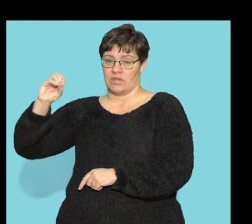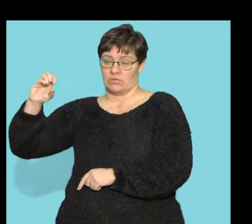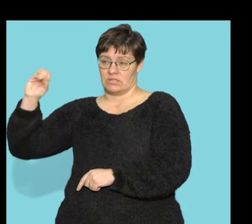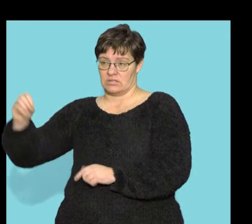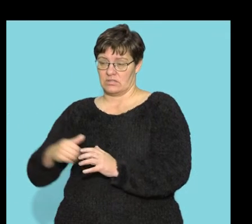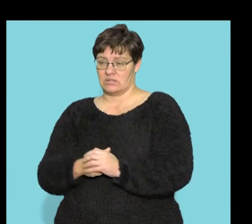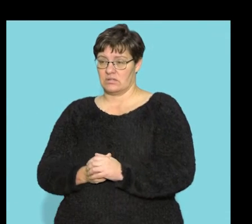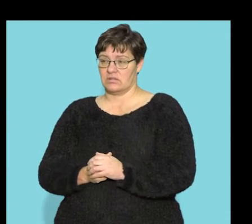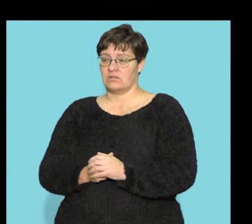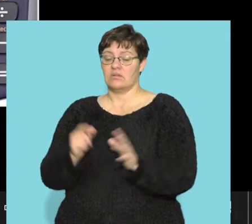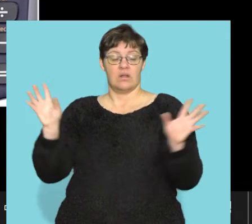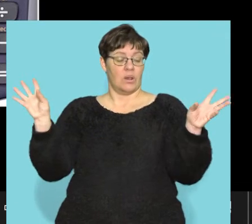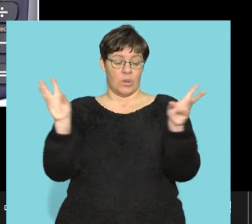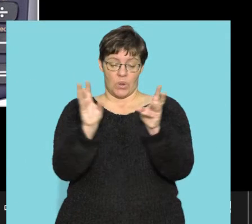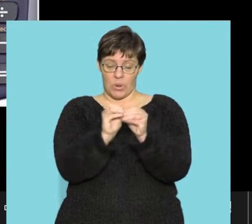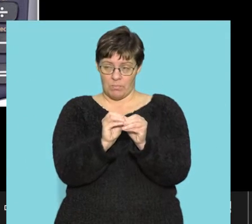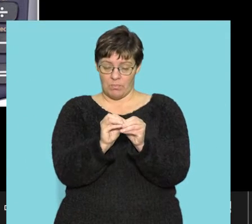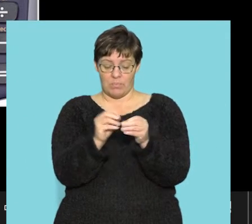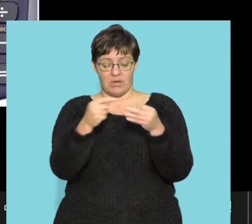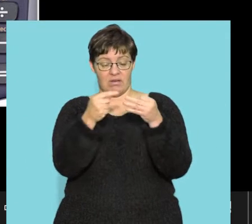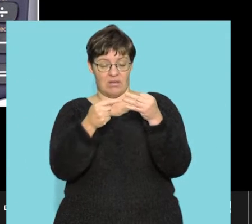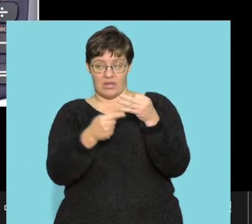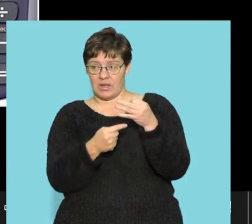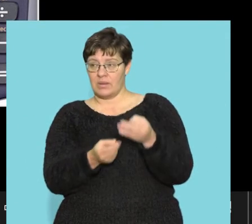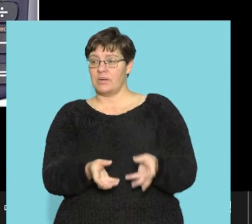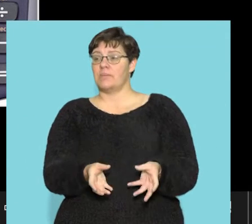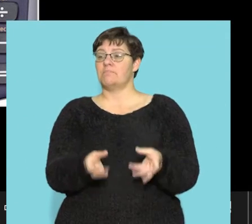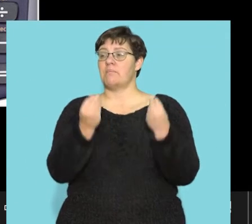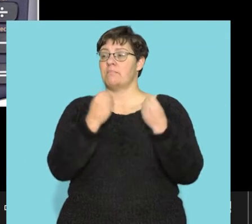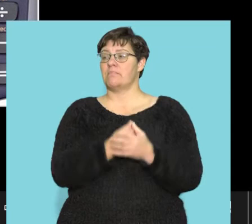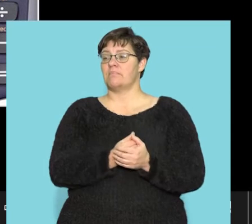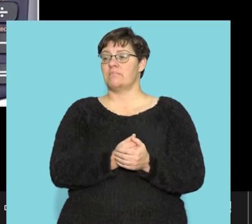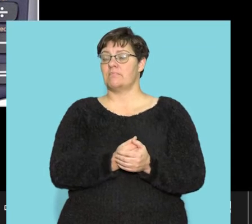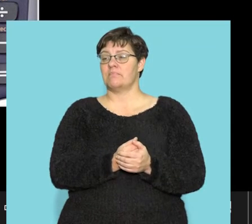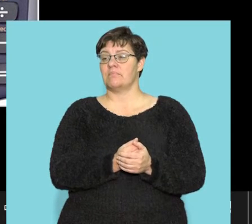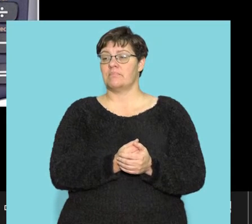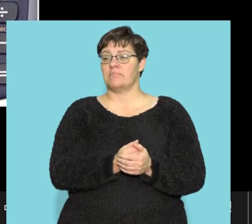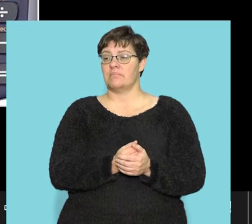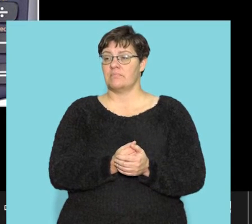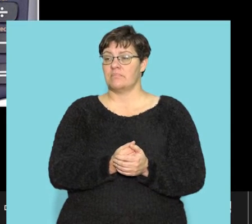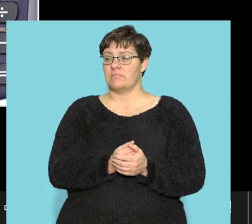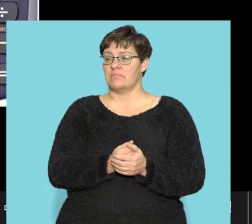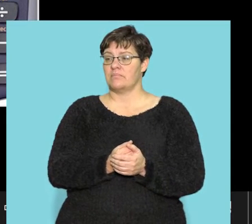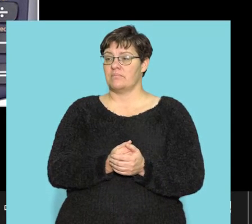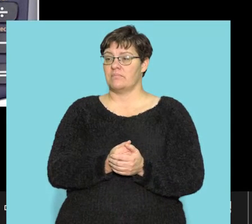If you now add the three components together, right, you have your